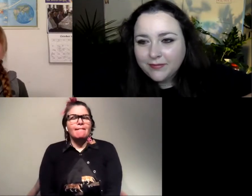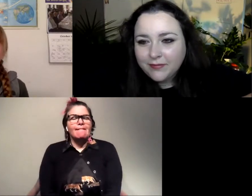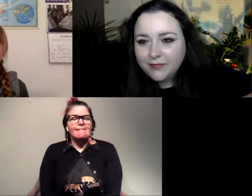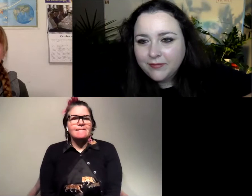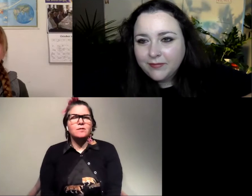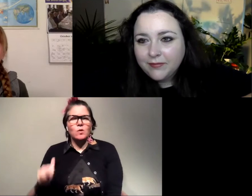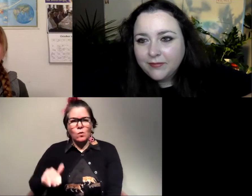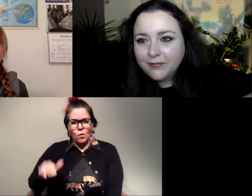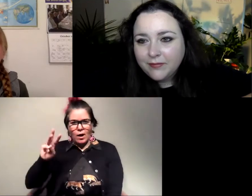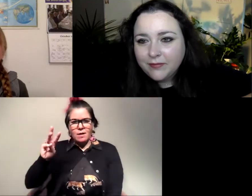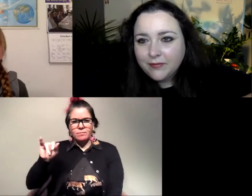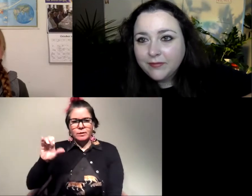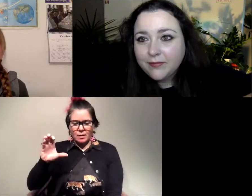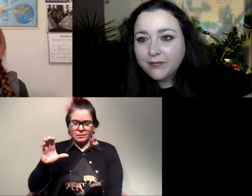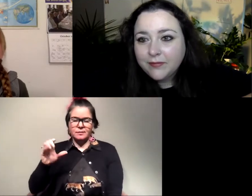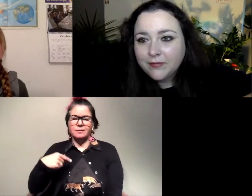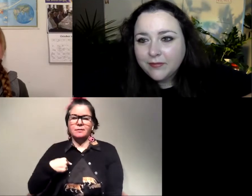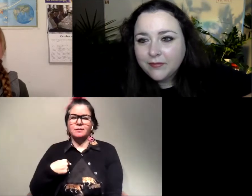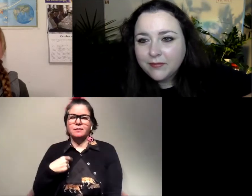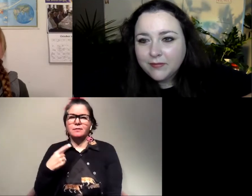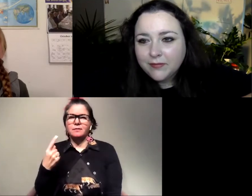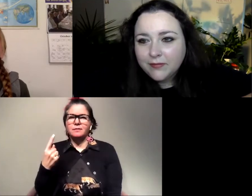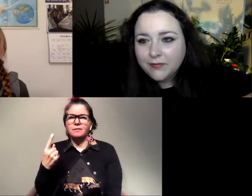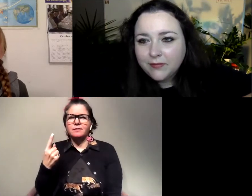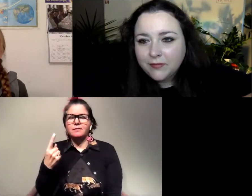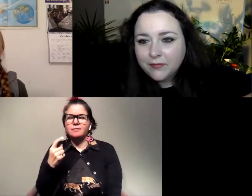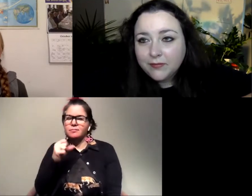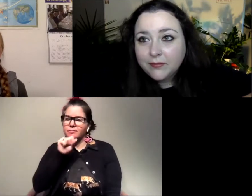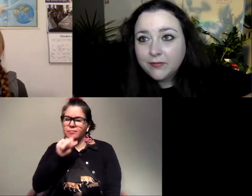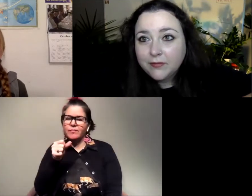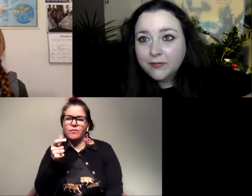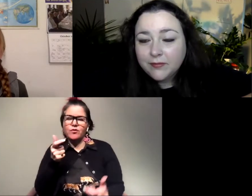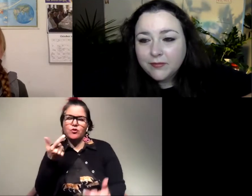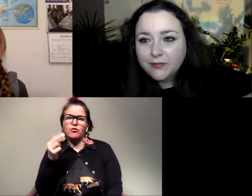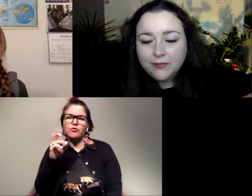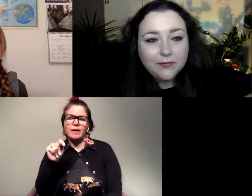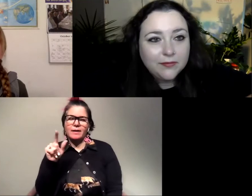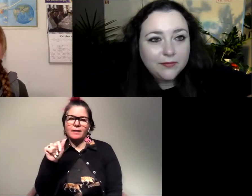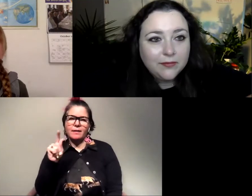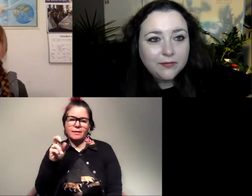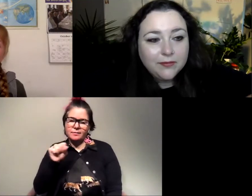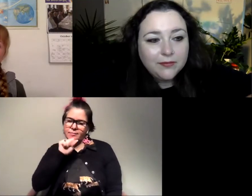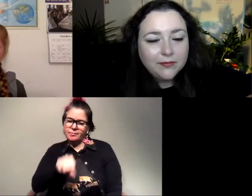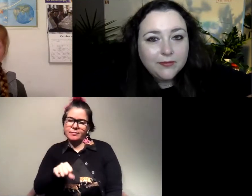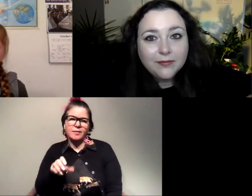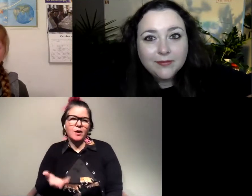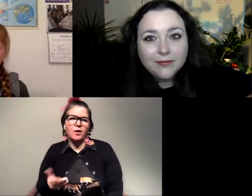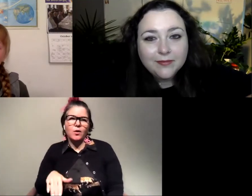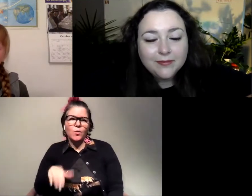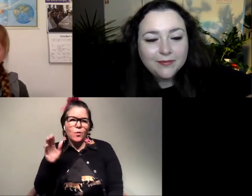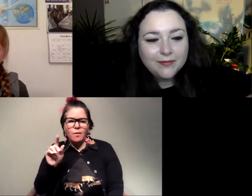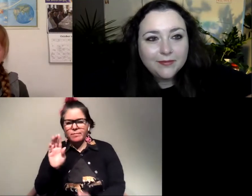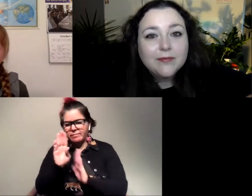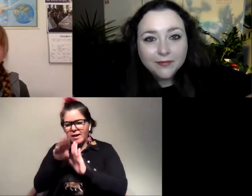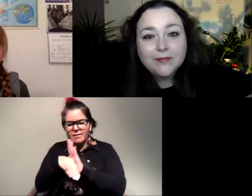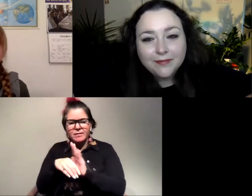Growing up in Wisconsin, I have an affinity for the Great Lakes. I grew up about half an hour from